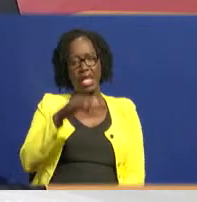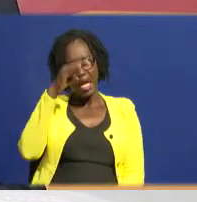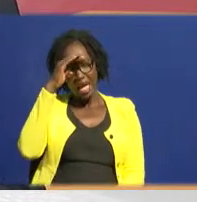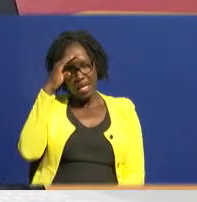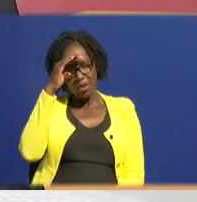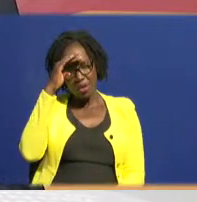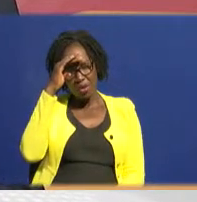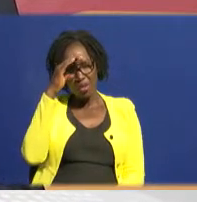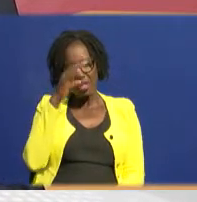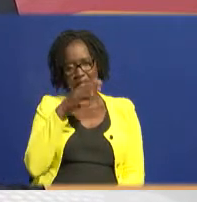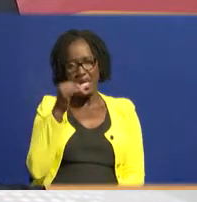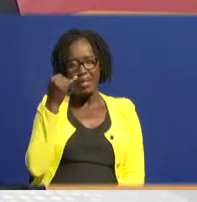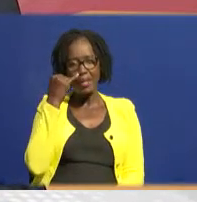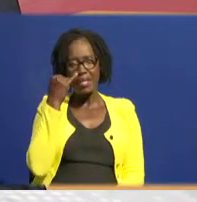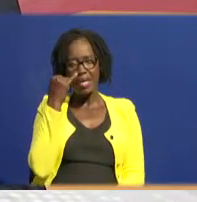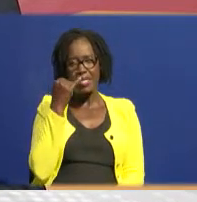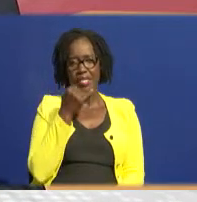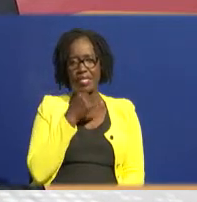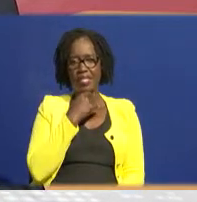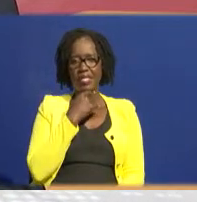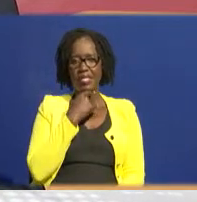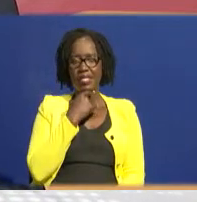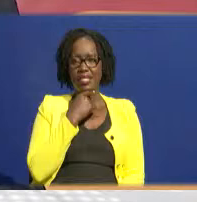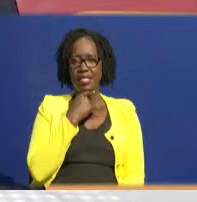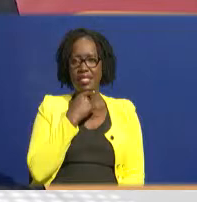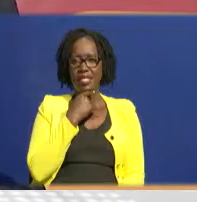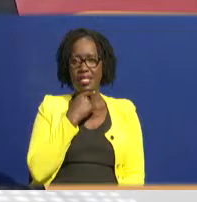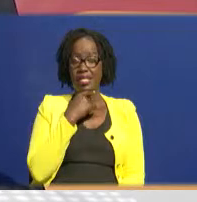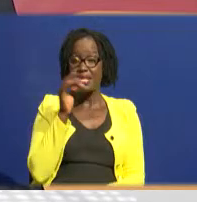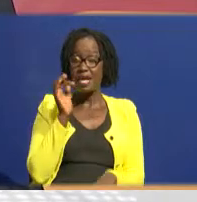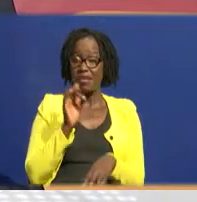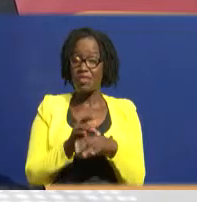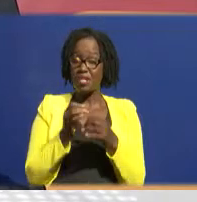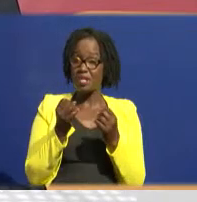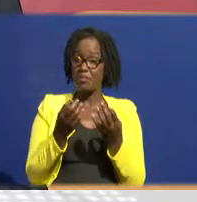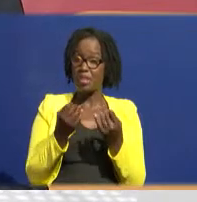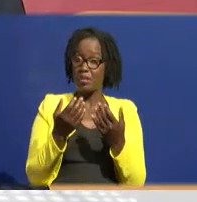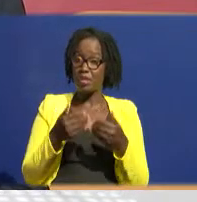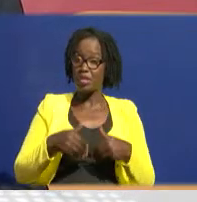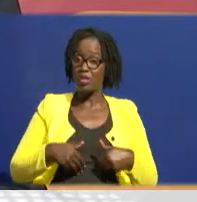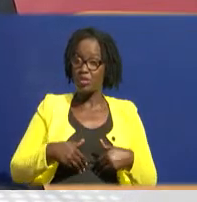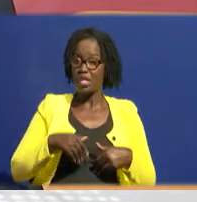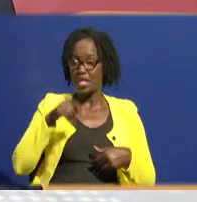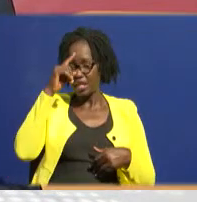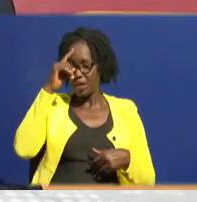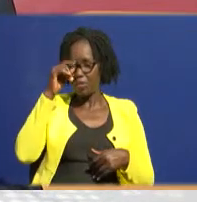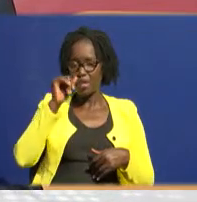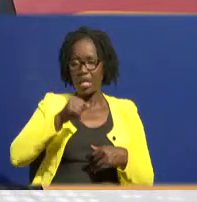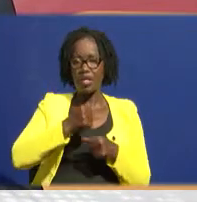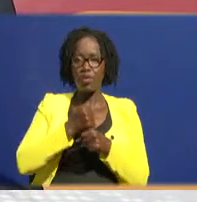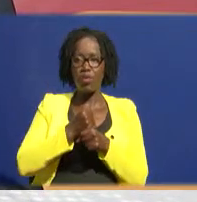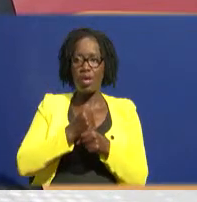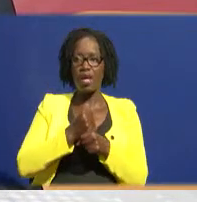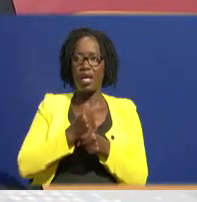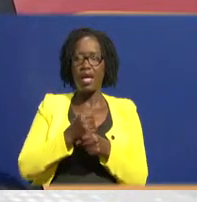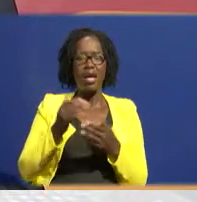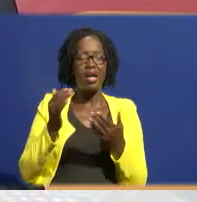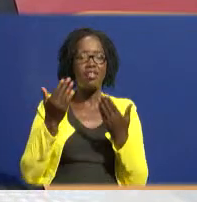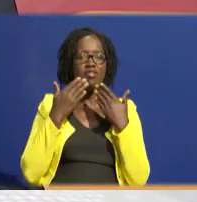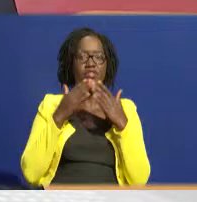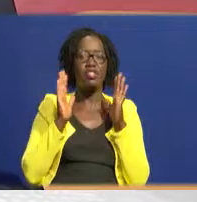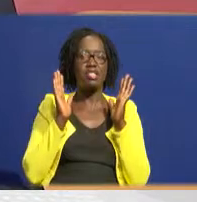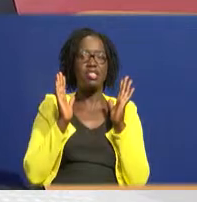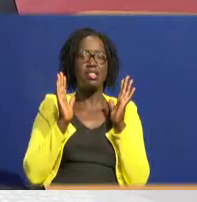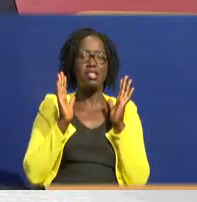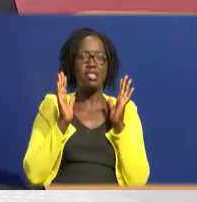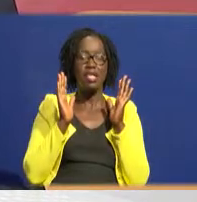and drug addiction, which is now affecting the number of youths. I think the government can actually work on this and finish it. Mm-hmm.